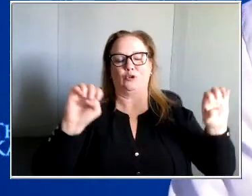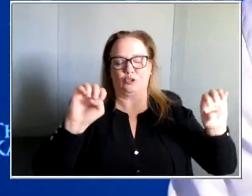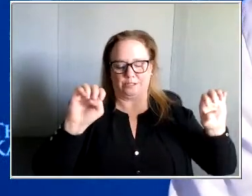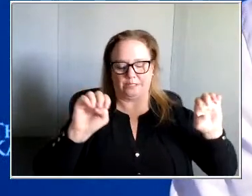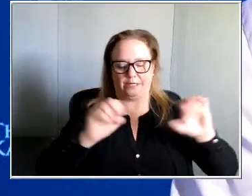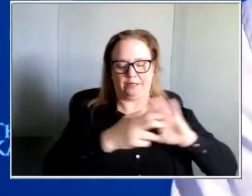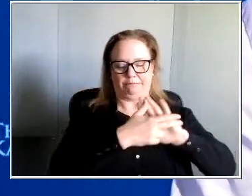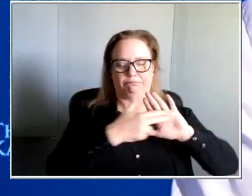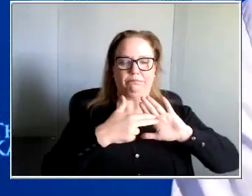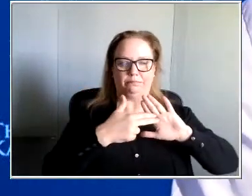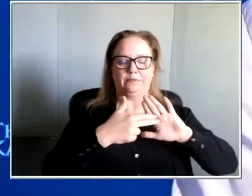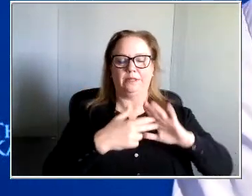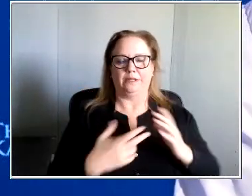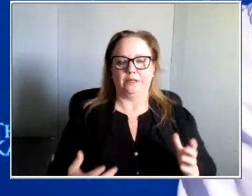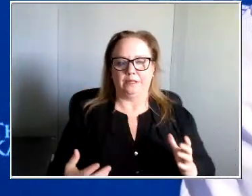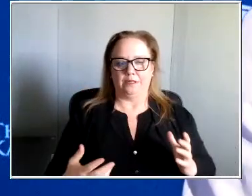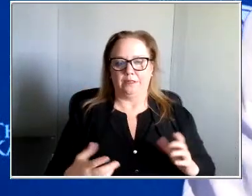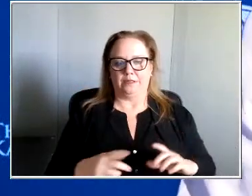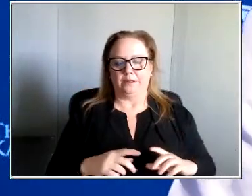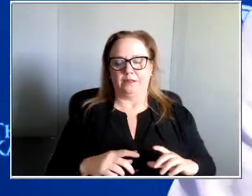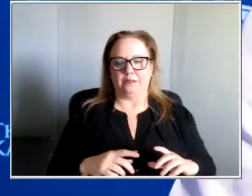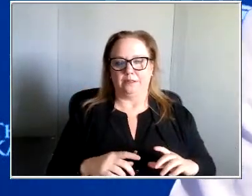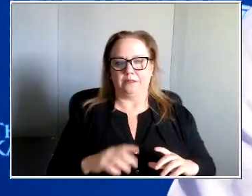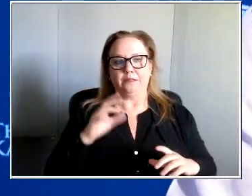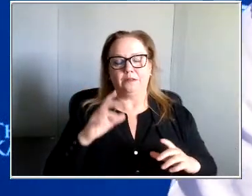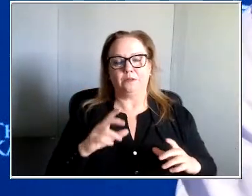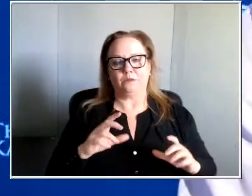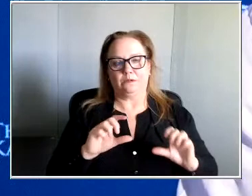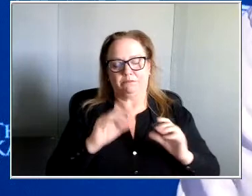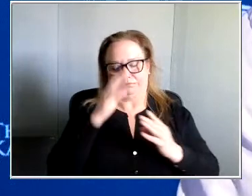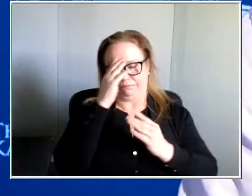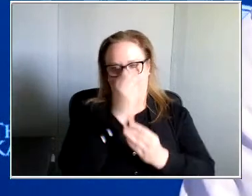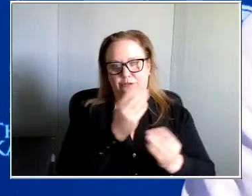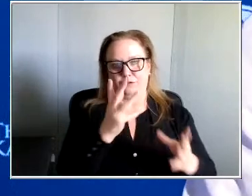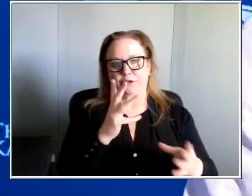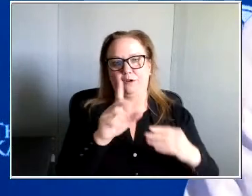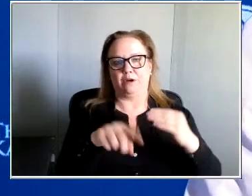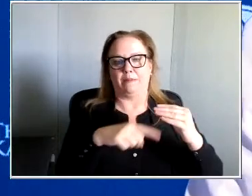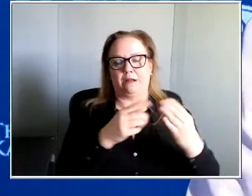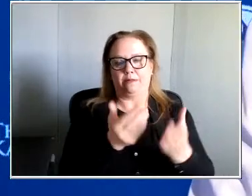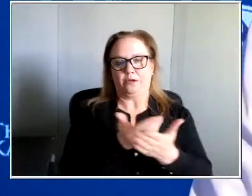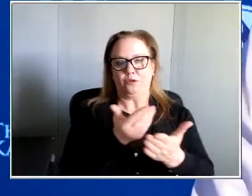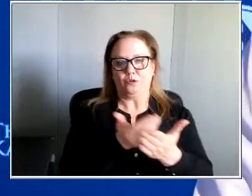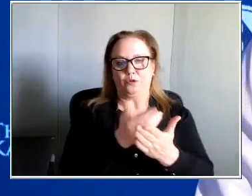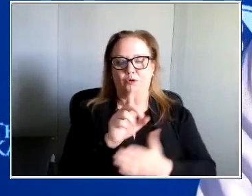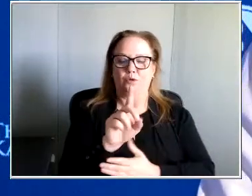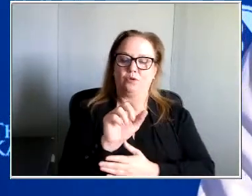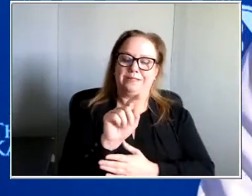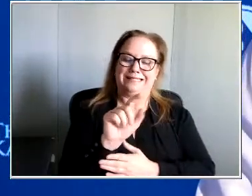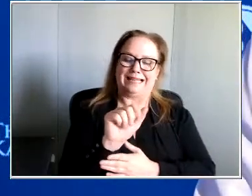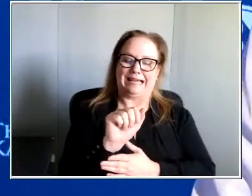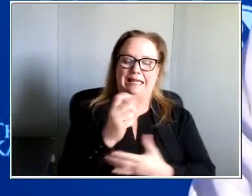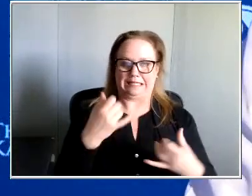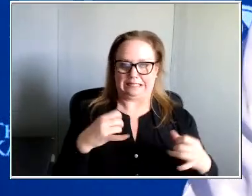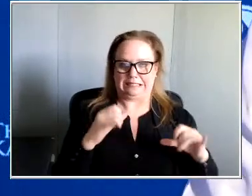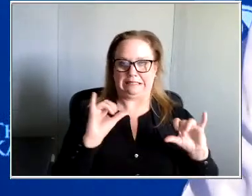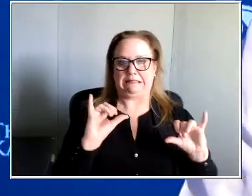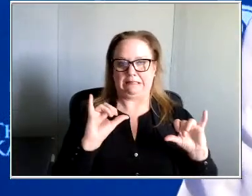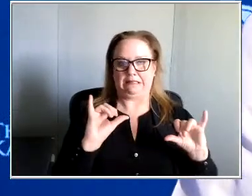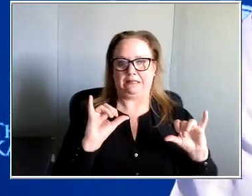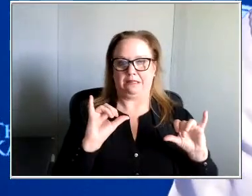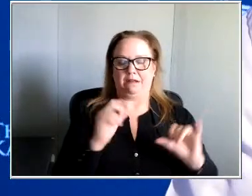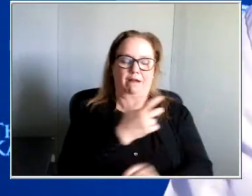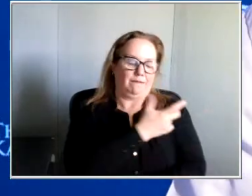se that is coming up, and we will keep you informed of all the newest data still based on